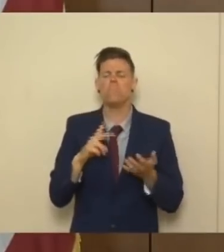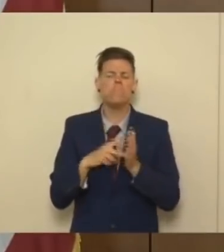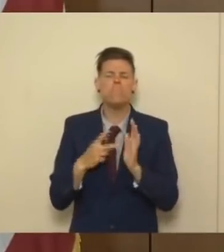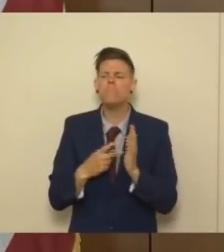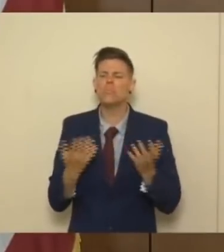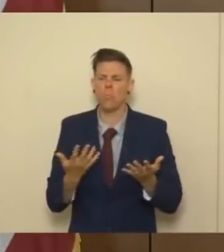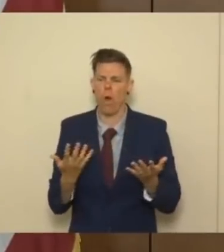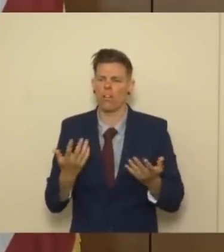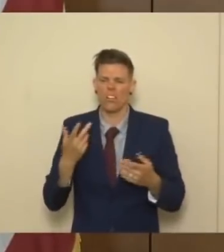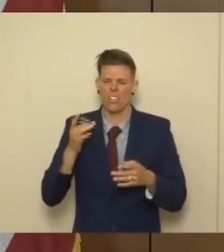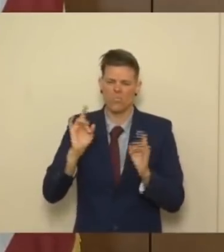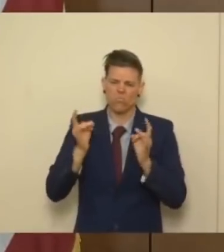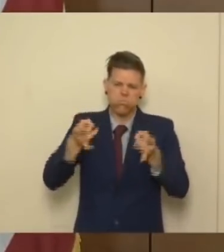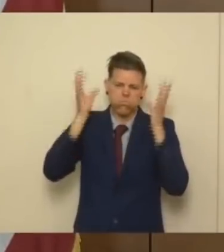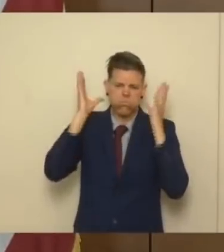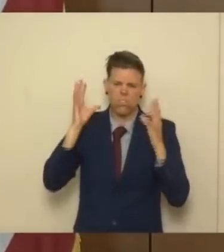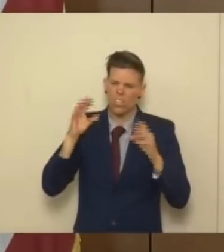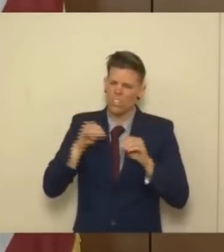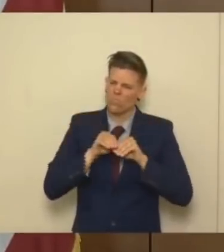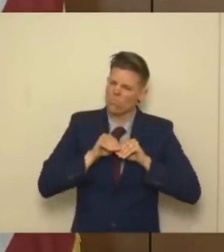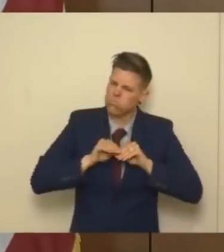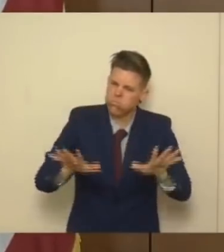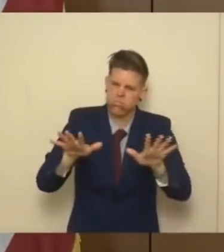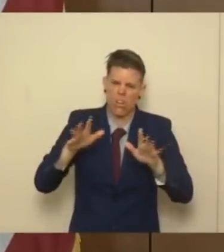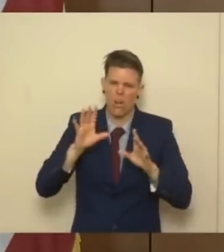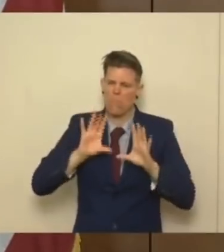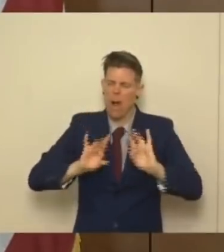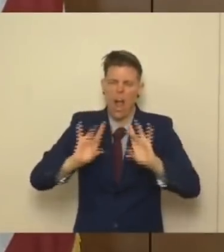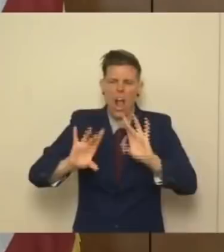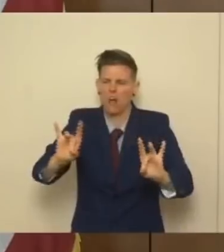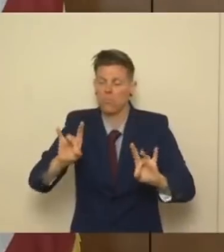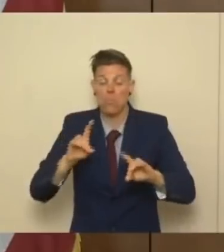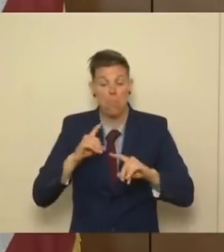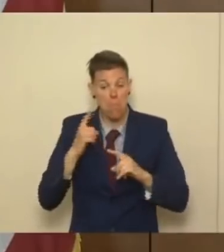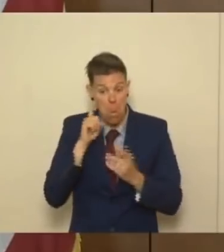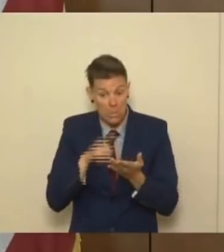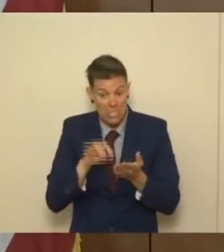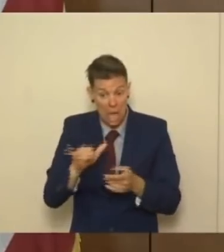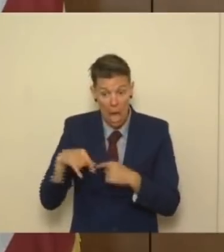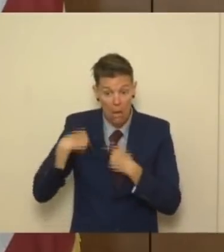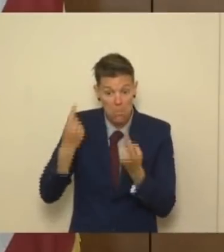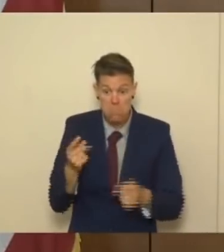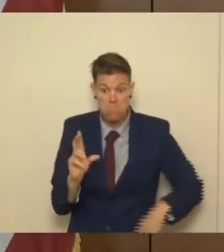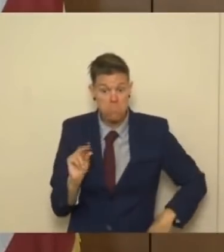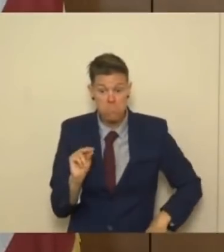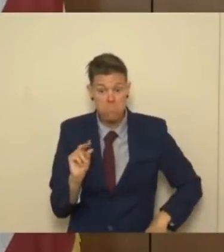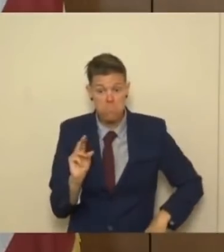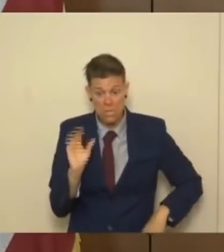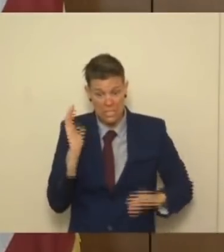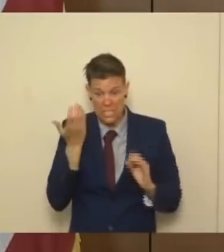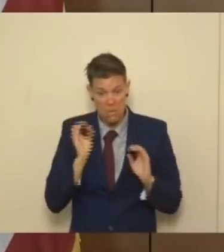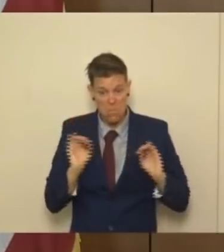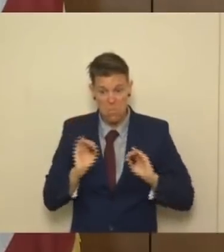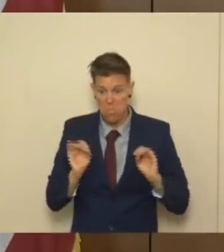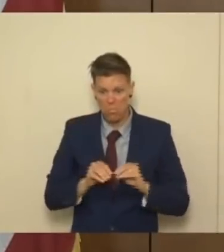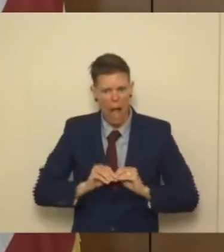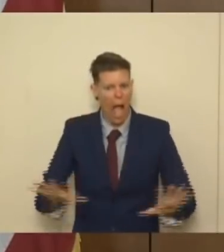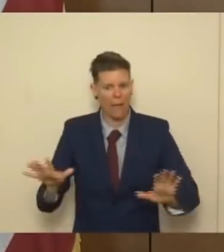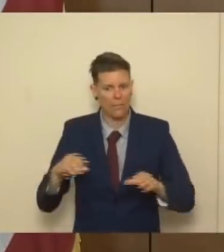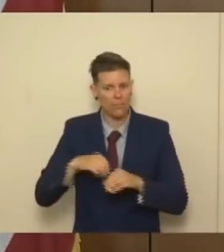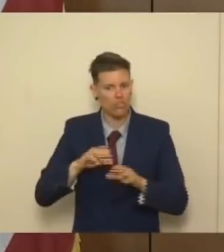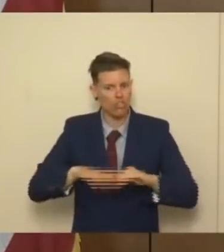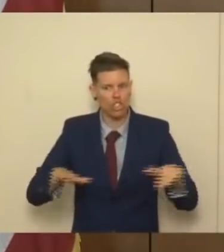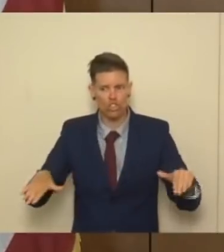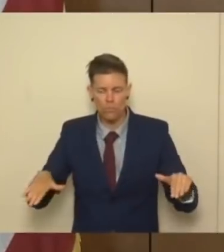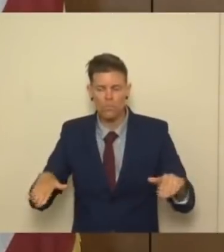worldwide. 2, we are now also learning that kids don't seem, young people, to have the same negative impacts